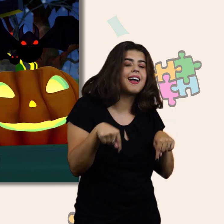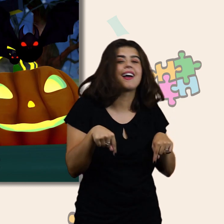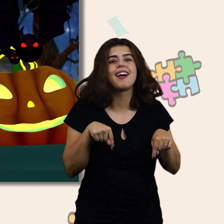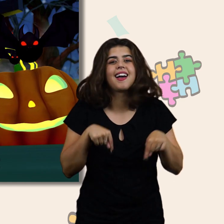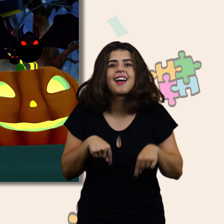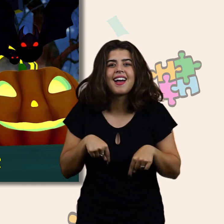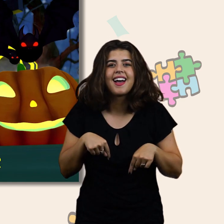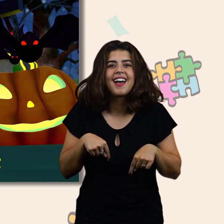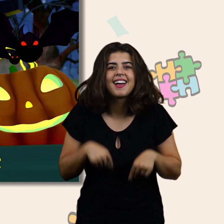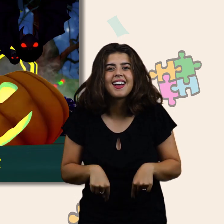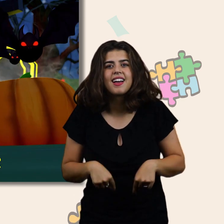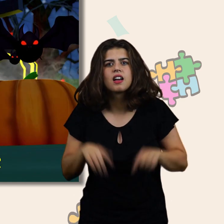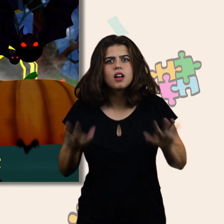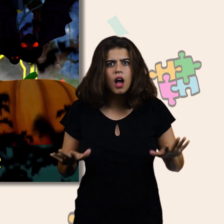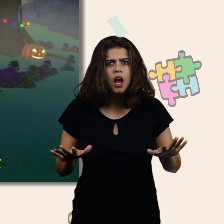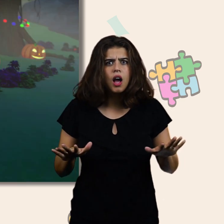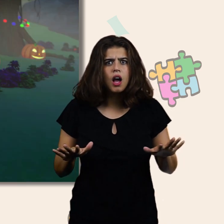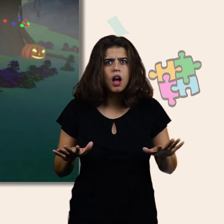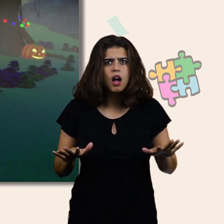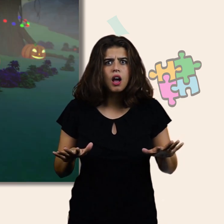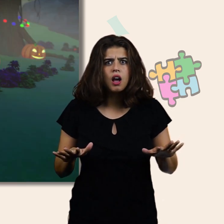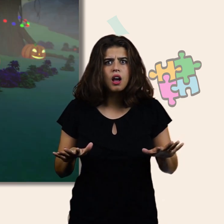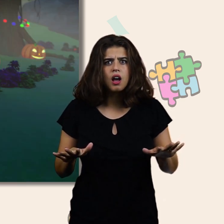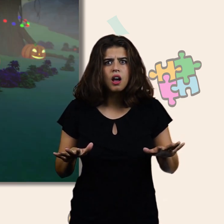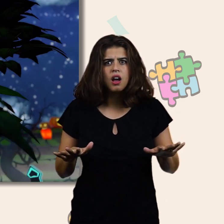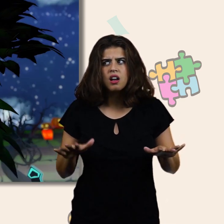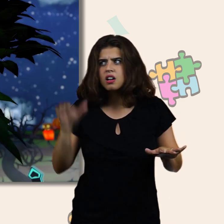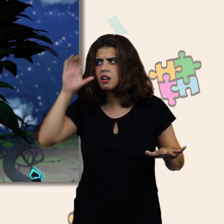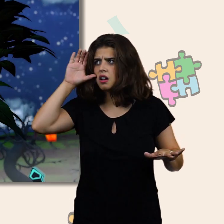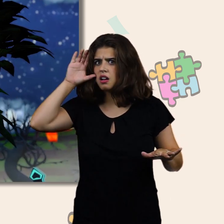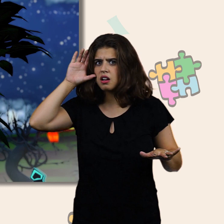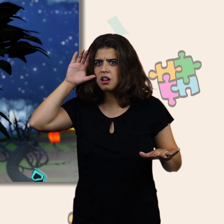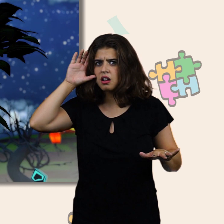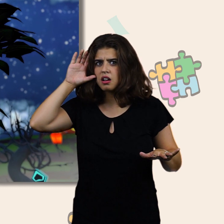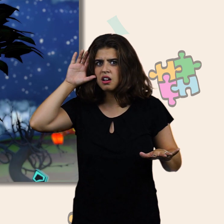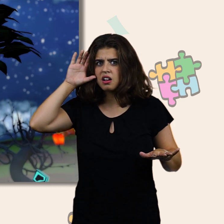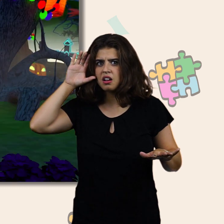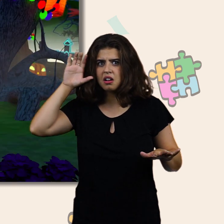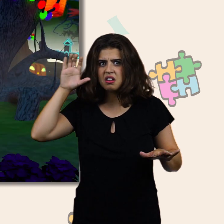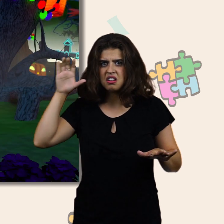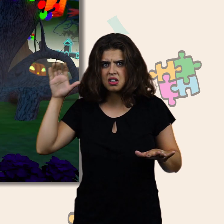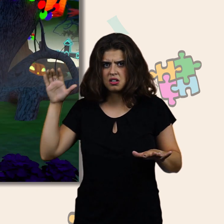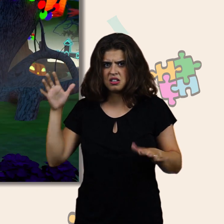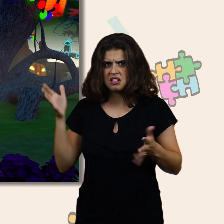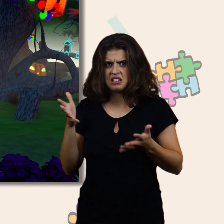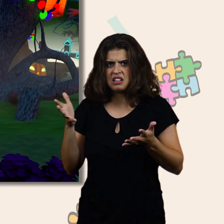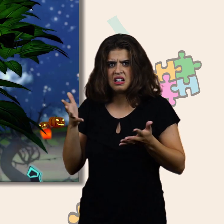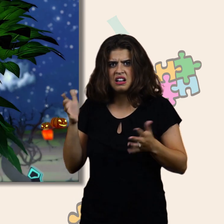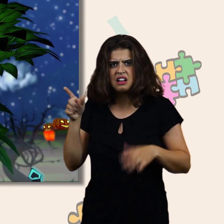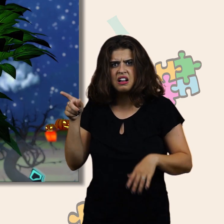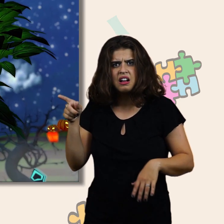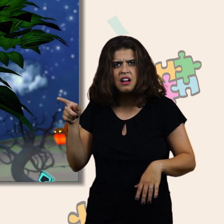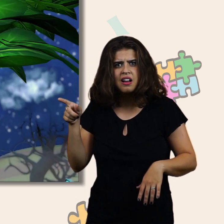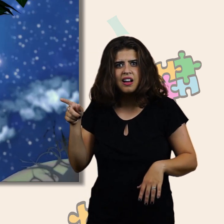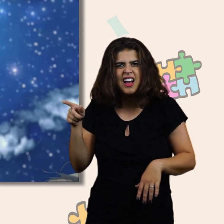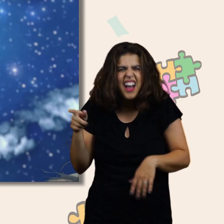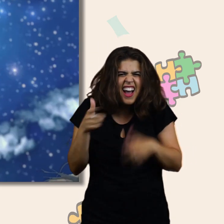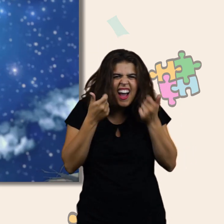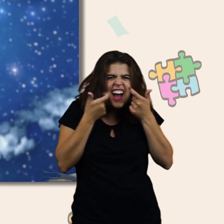three steps back. Stop. Listen. What's that?